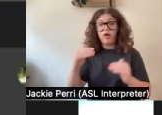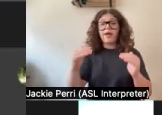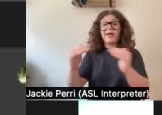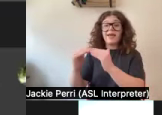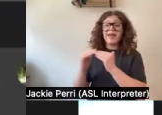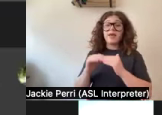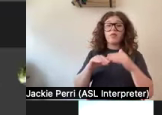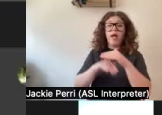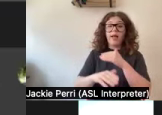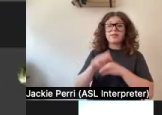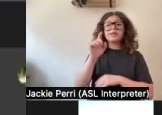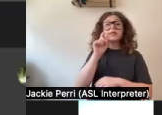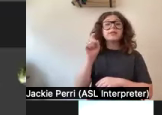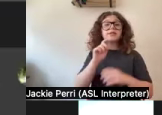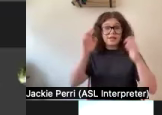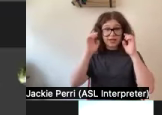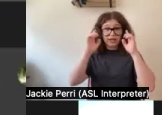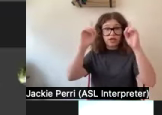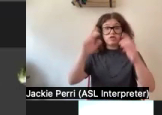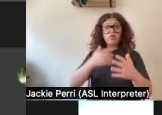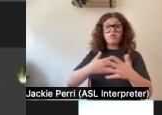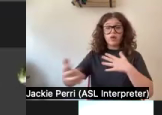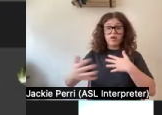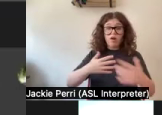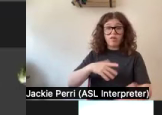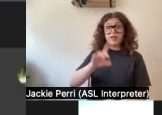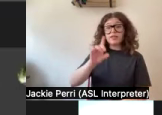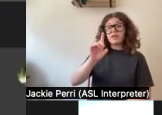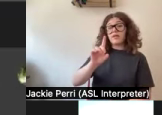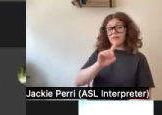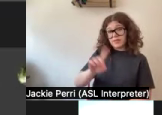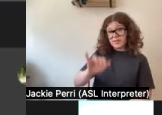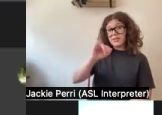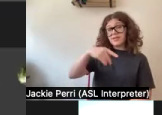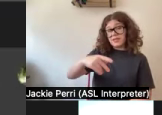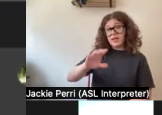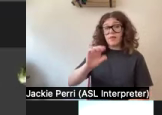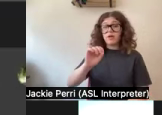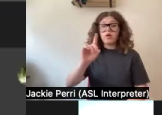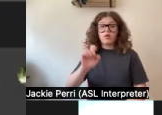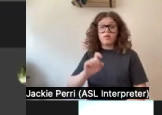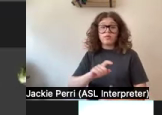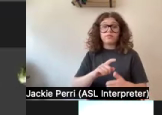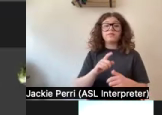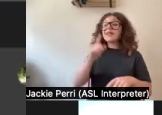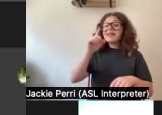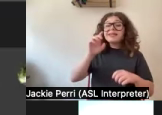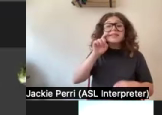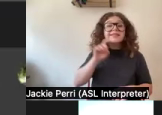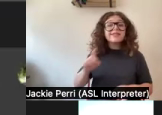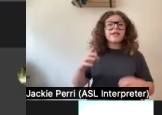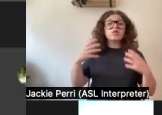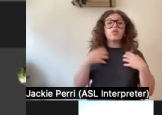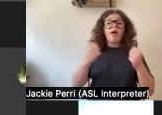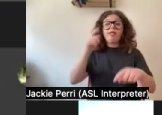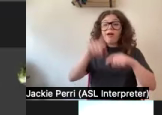ed, regardless of the zip code. Sexual health can't happen without funding to